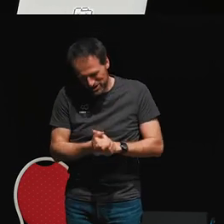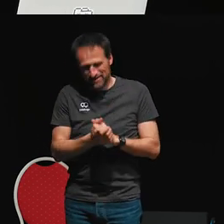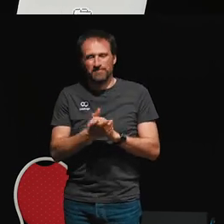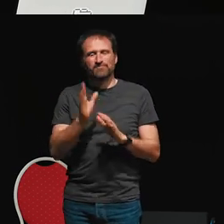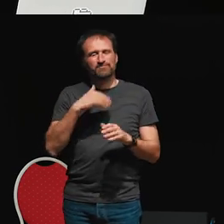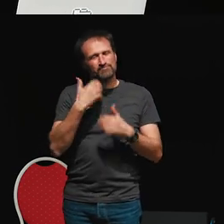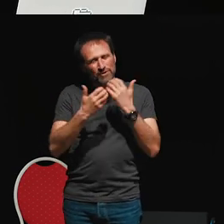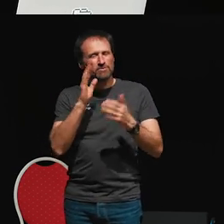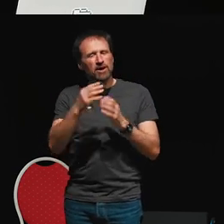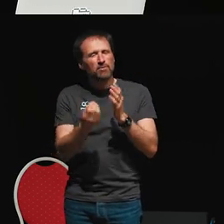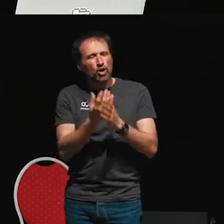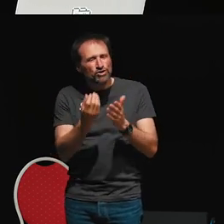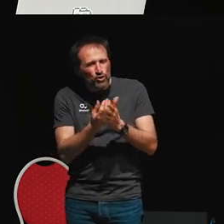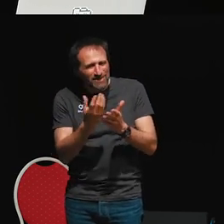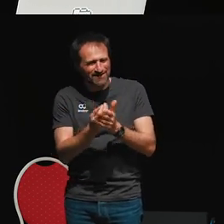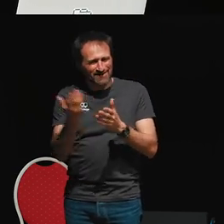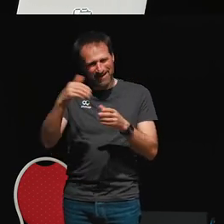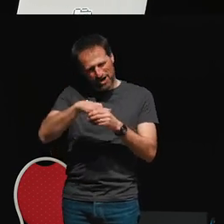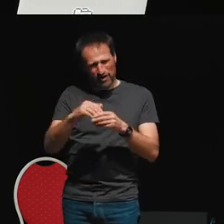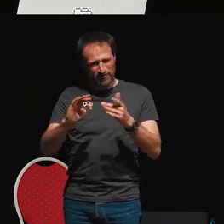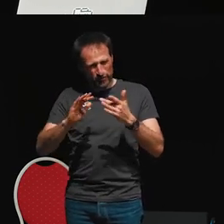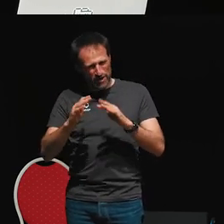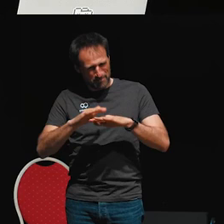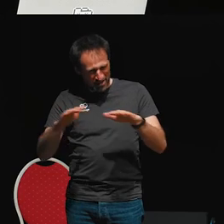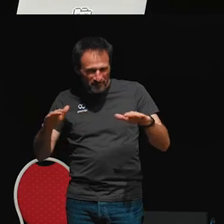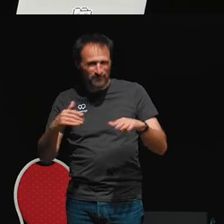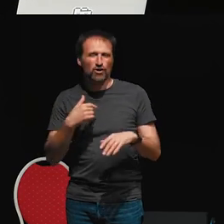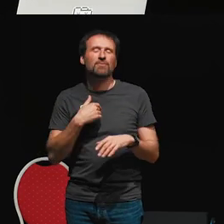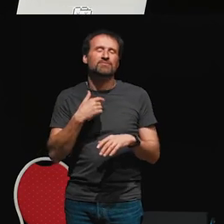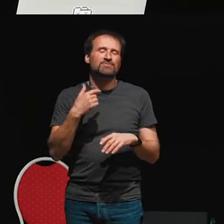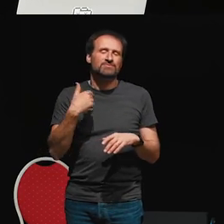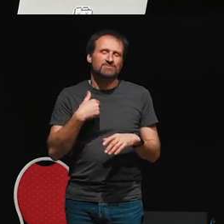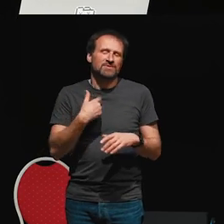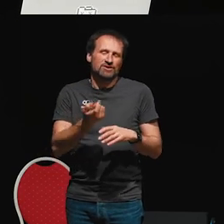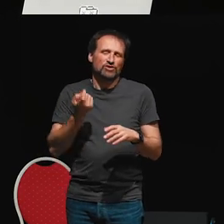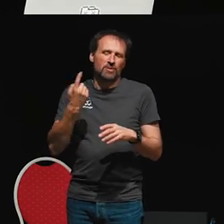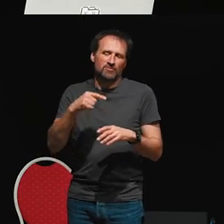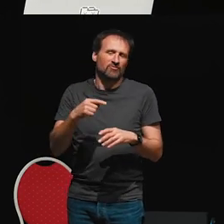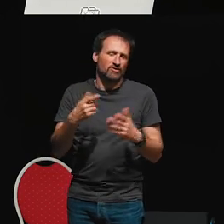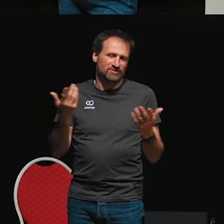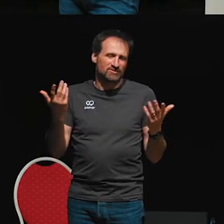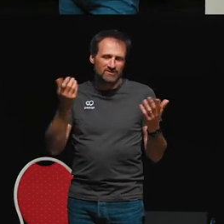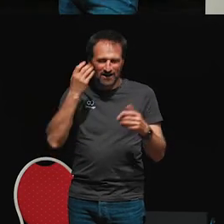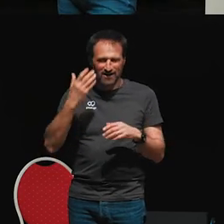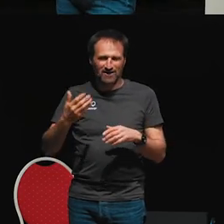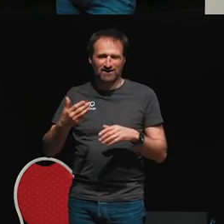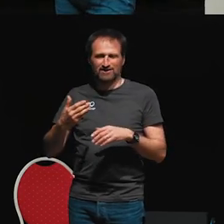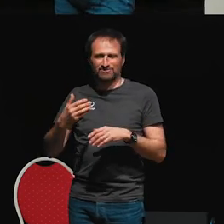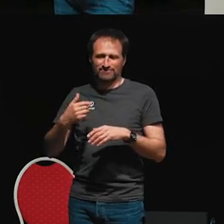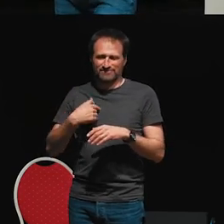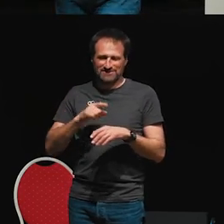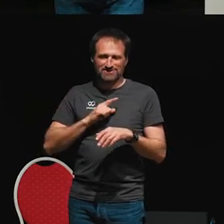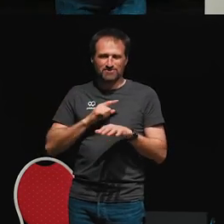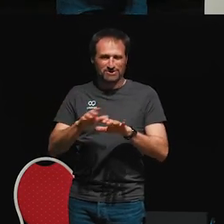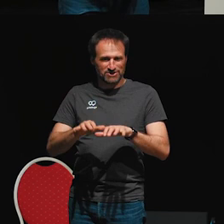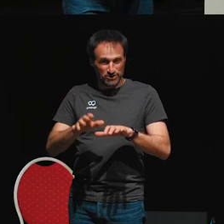for more than a decade now, like both from the business and product management side, and then both being a coder or the person